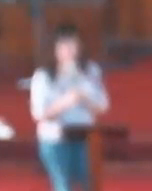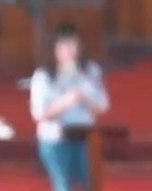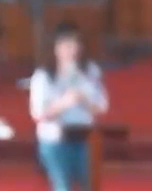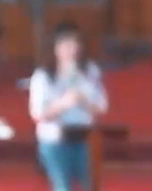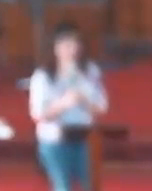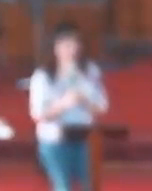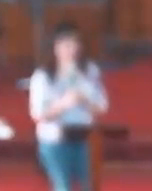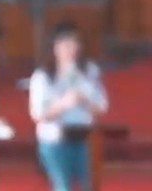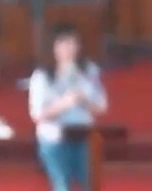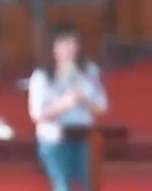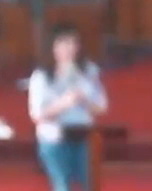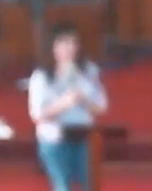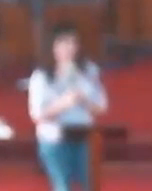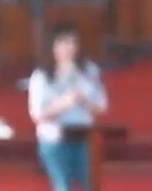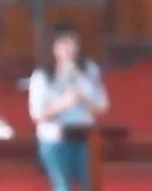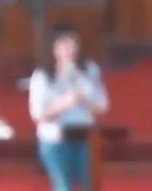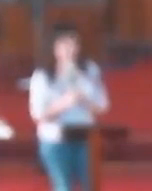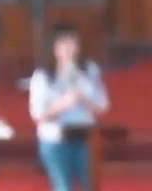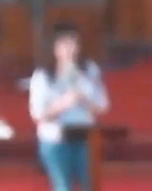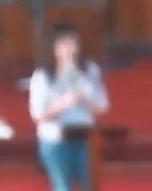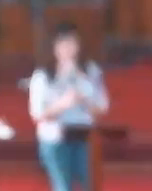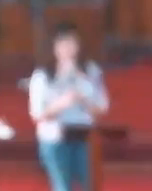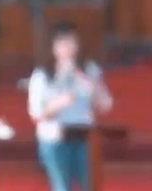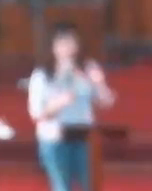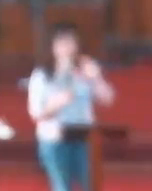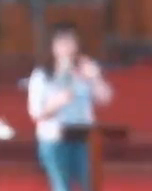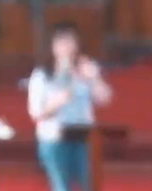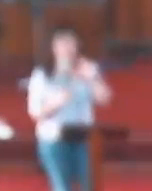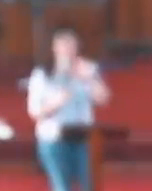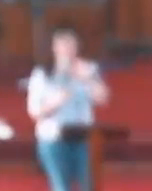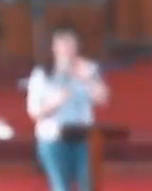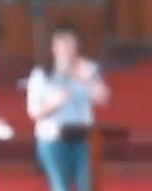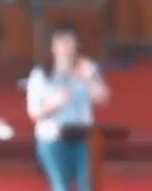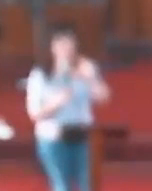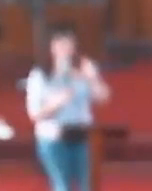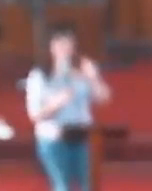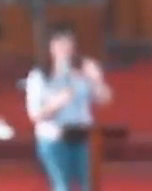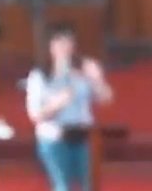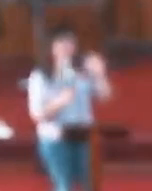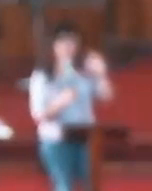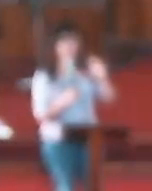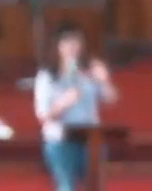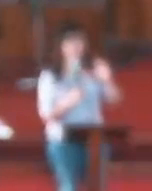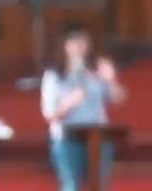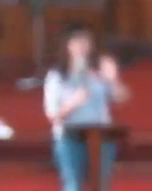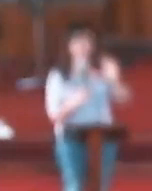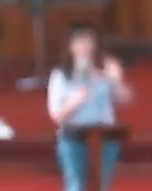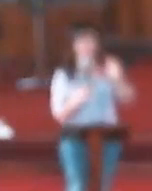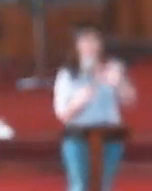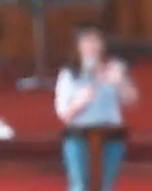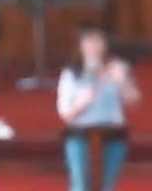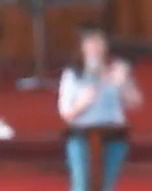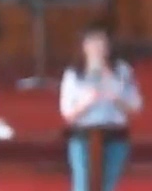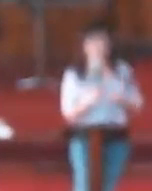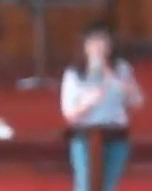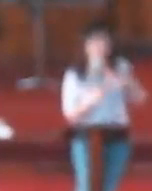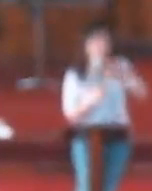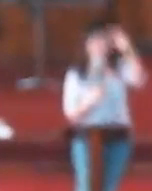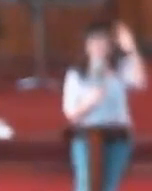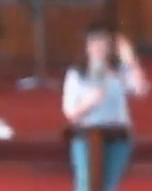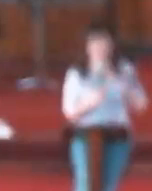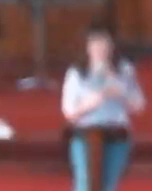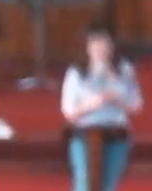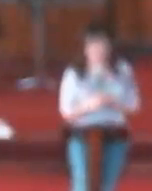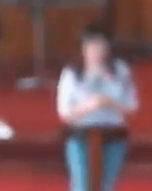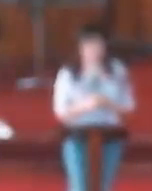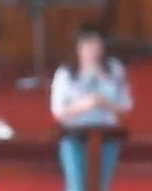of God. De Dios, pero no podemos hacer todo lo que Dios hace. Yeah, so we're a small portion of the Eiffel Tower, like the size of a keychain, but not